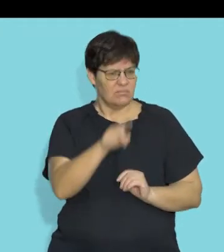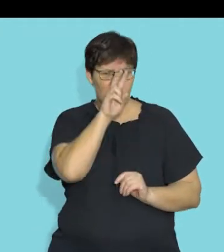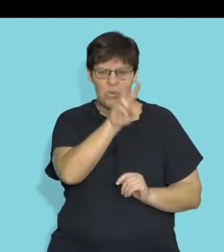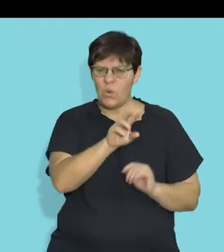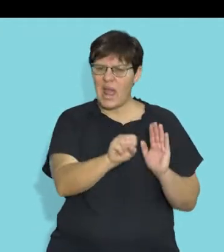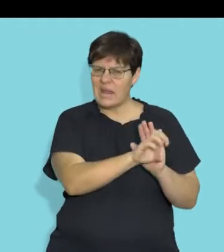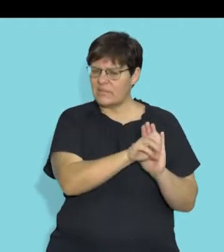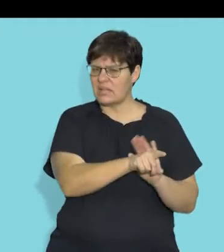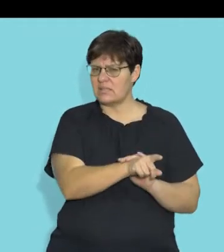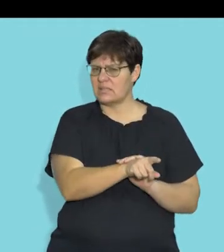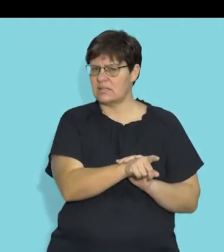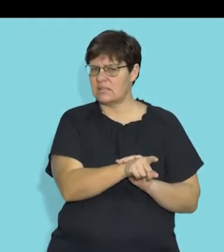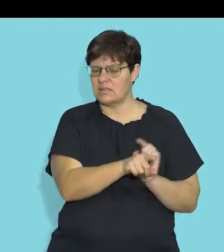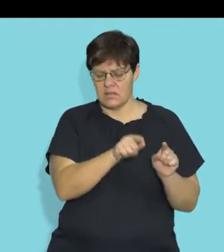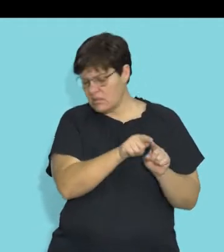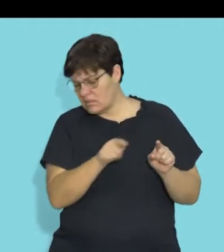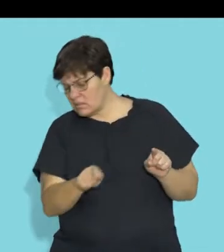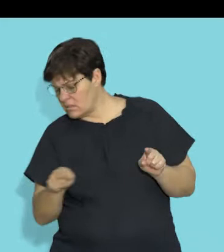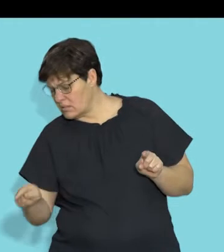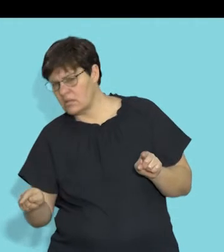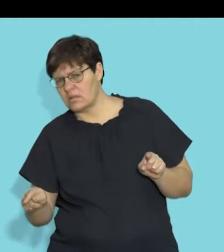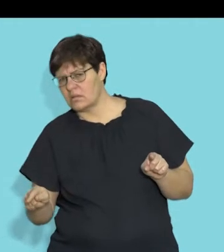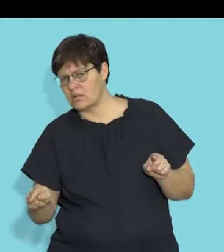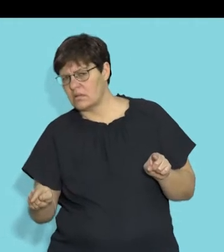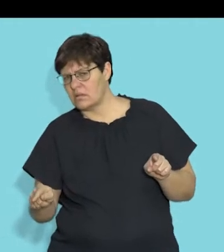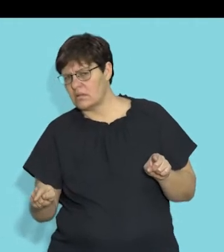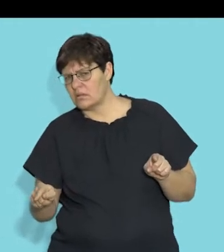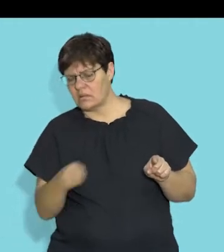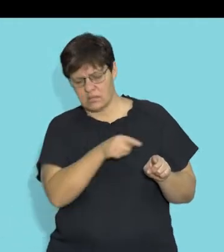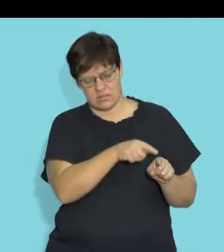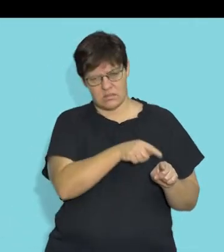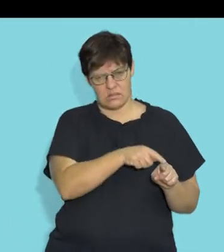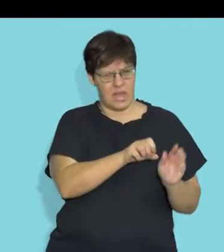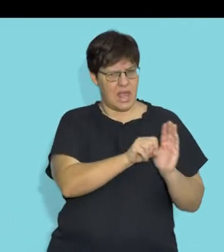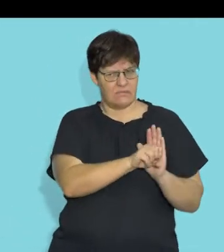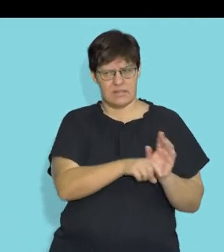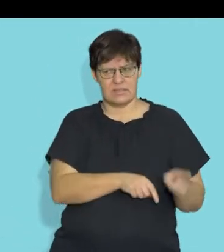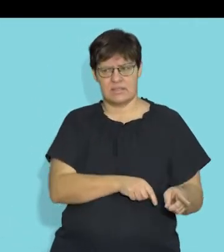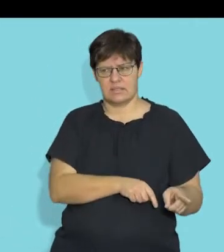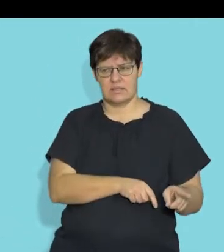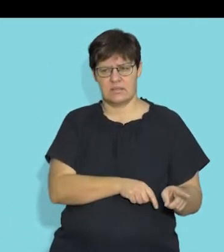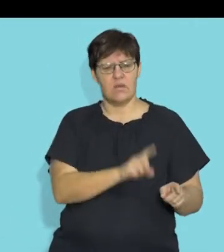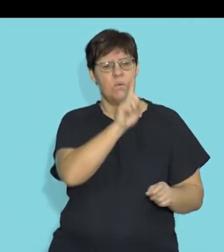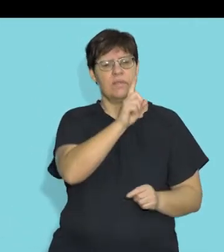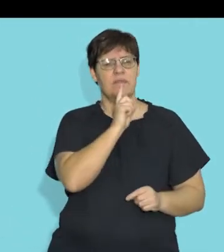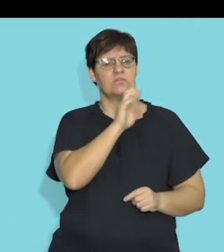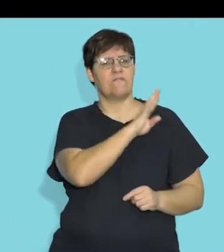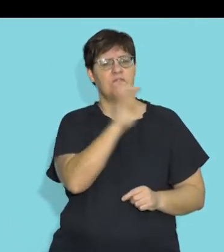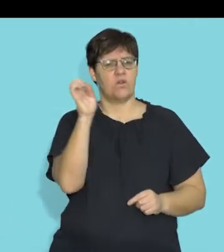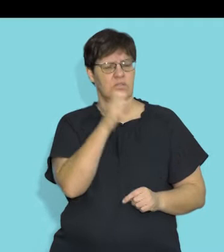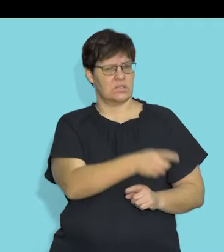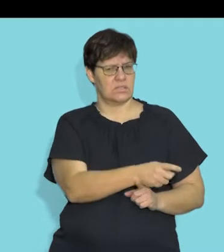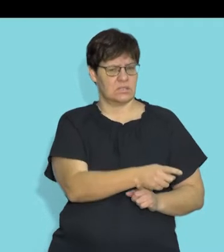advertising relative to the other branches. Okay, so we only spent 1,400 on